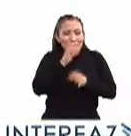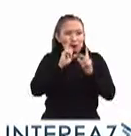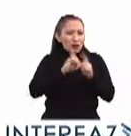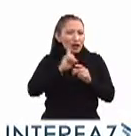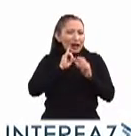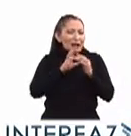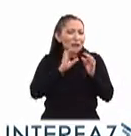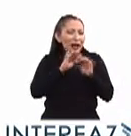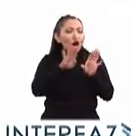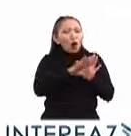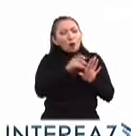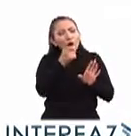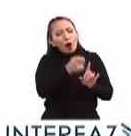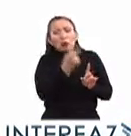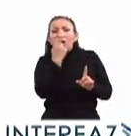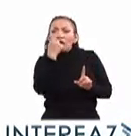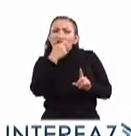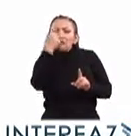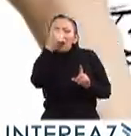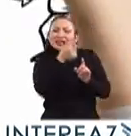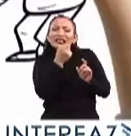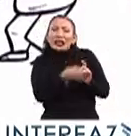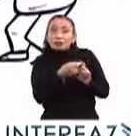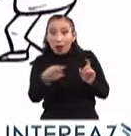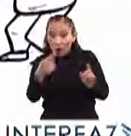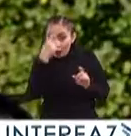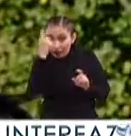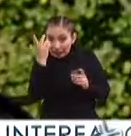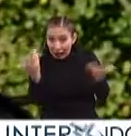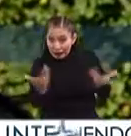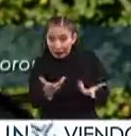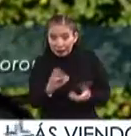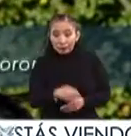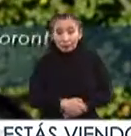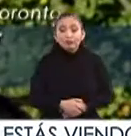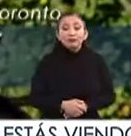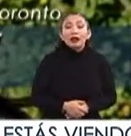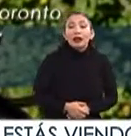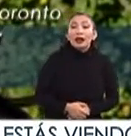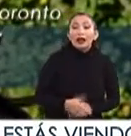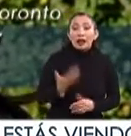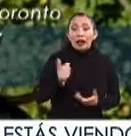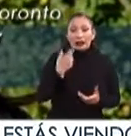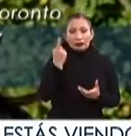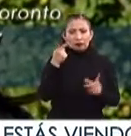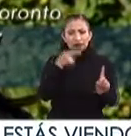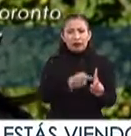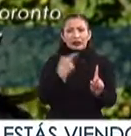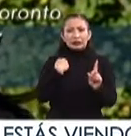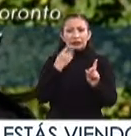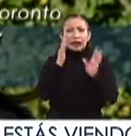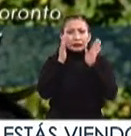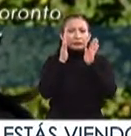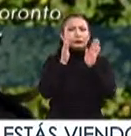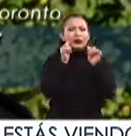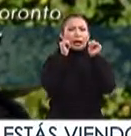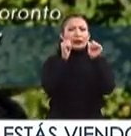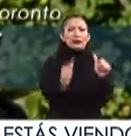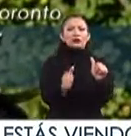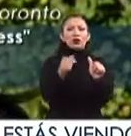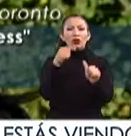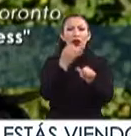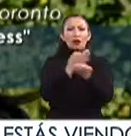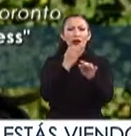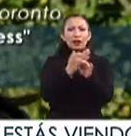describe como una definición sencilla, pero no fácil. Mindfulness, it's about paying attention. And then there's also that term present